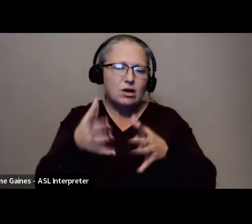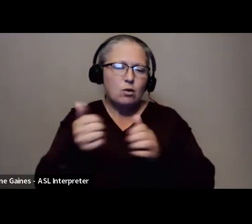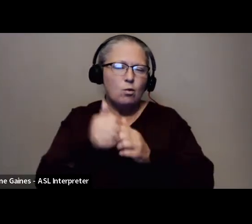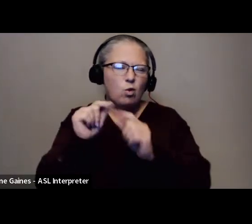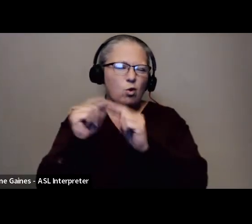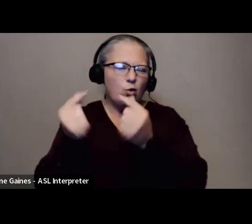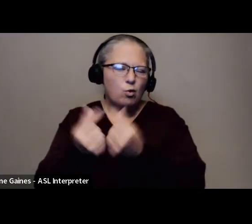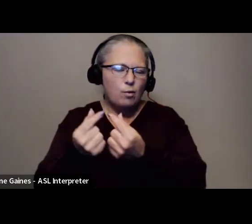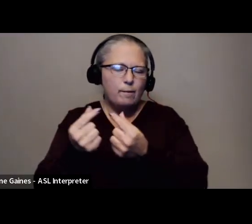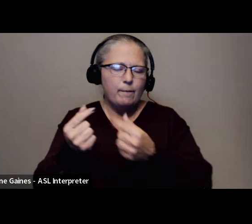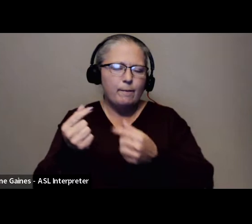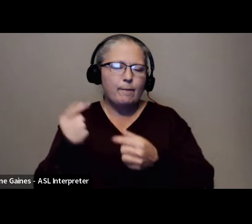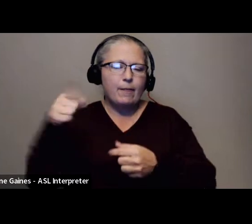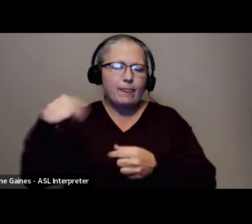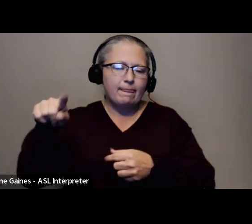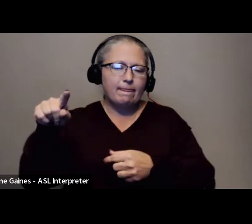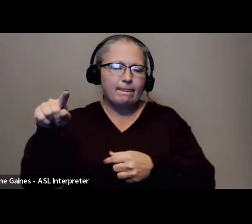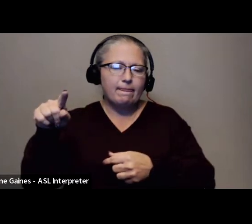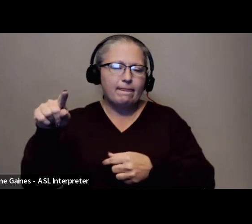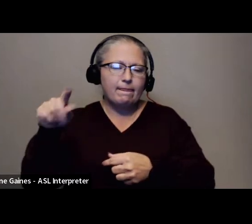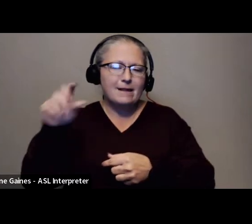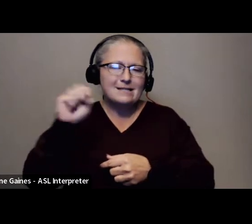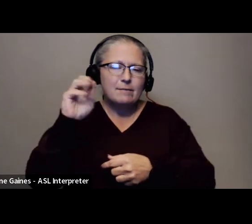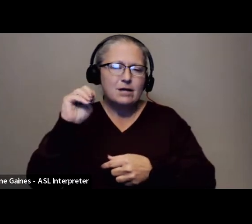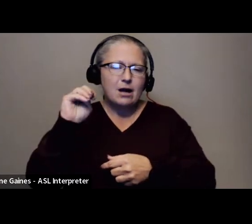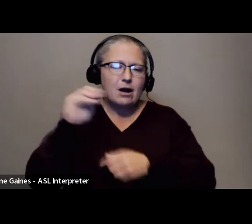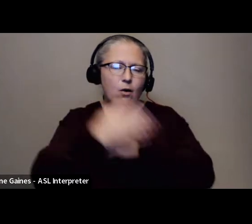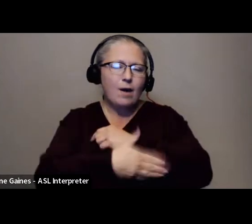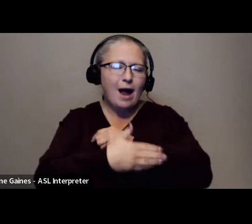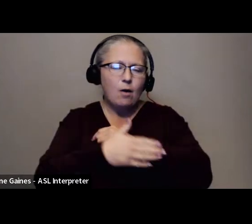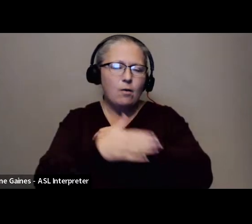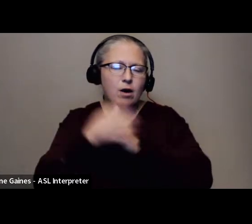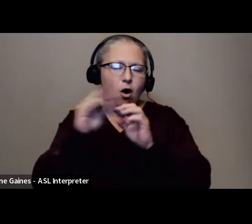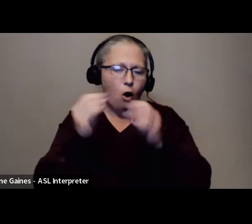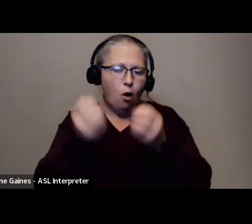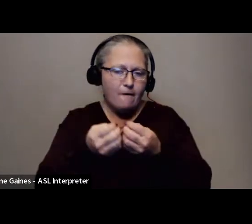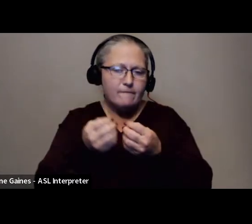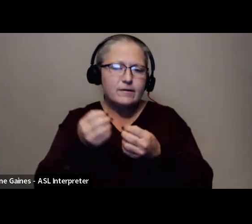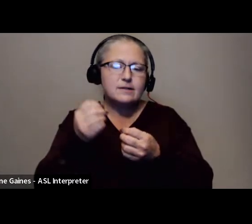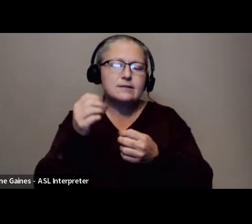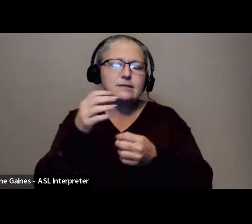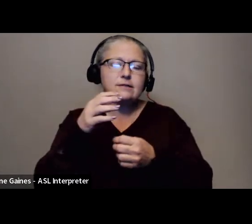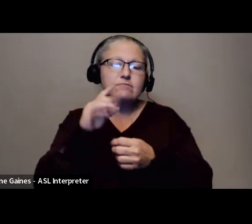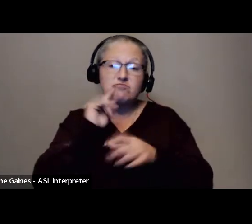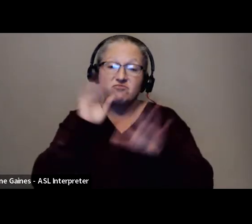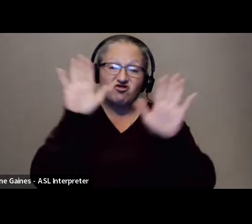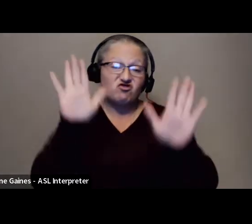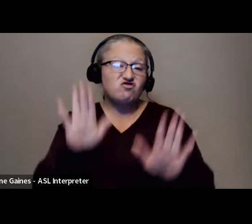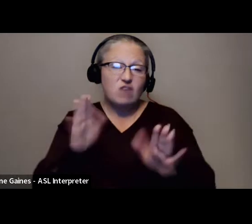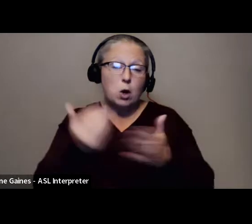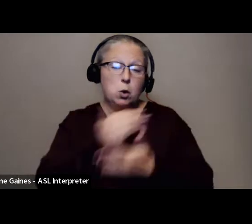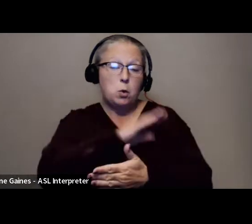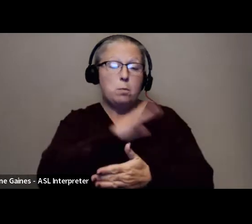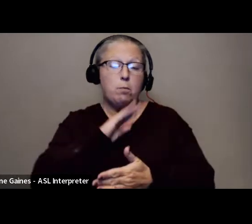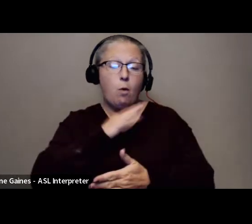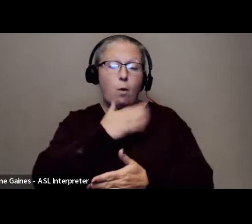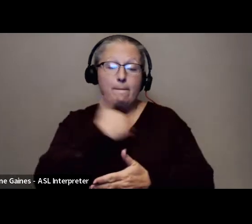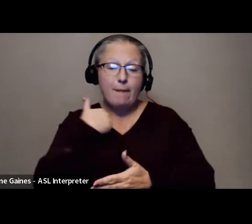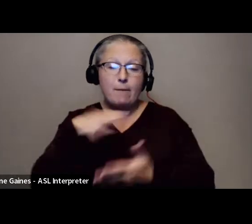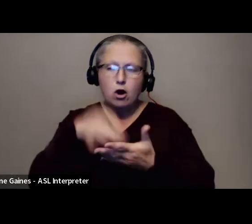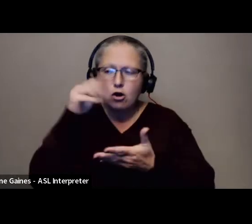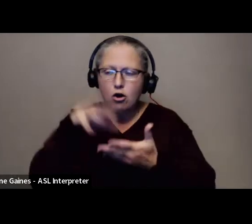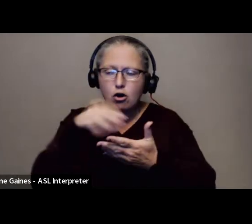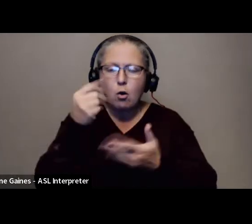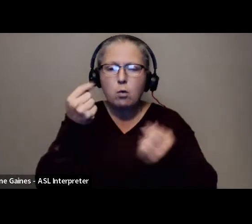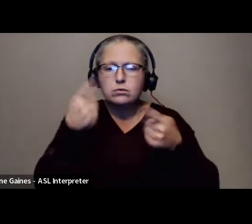group. We were at the San Mateo County office. And it was great for new board members to learn what's going on,